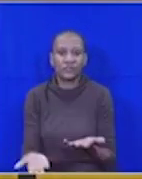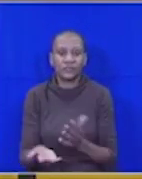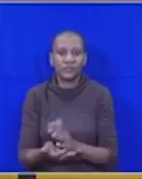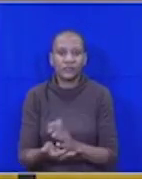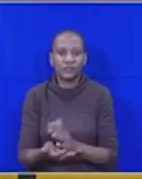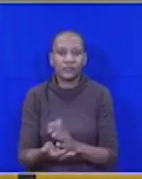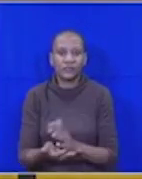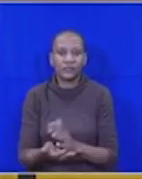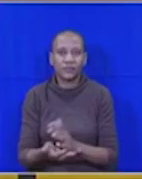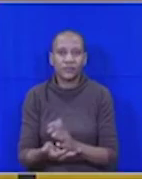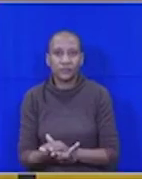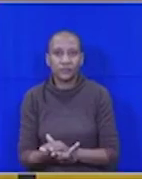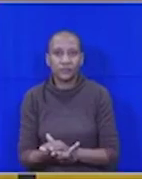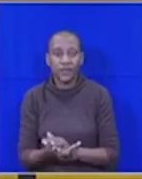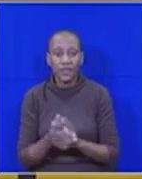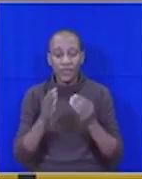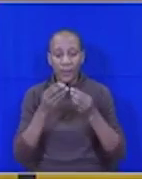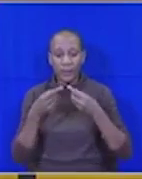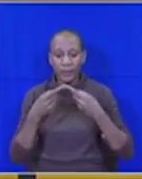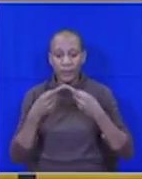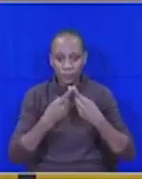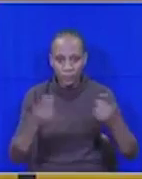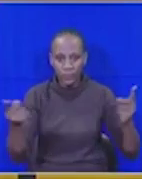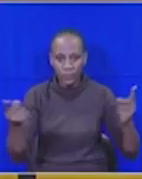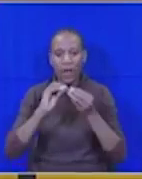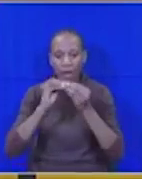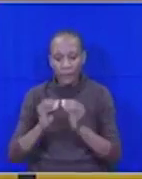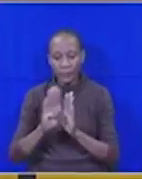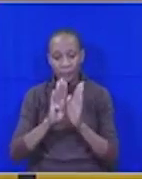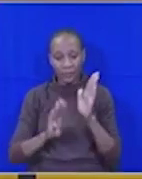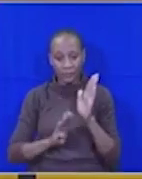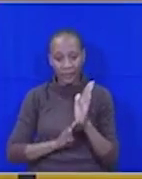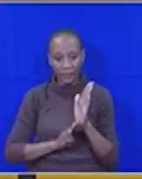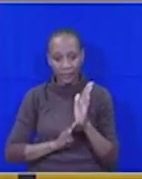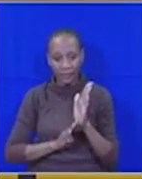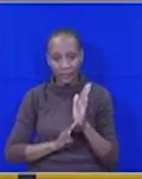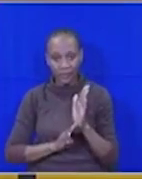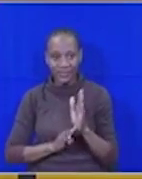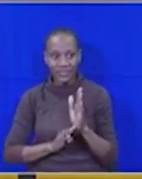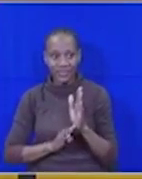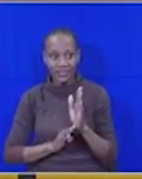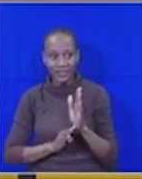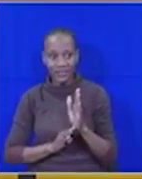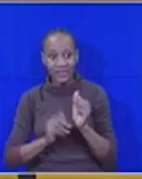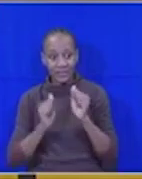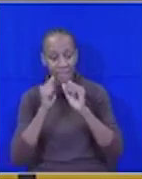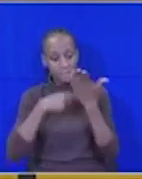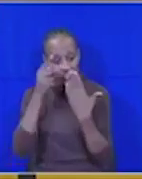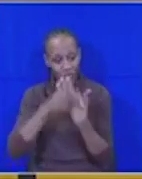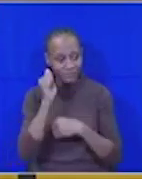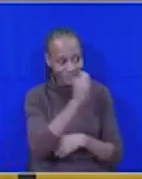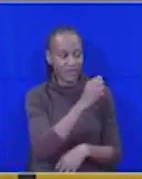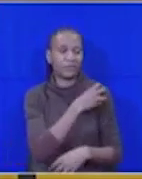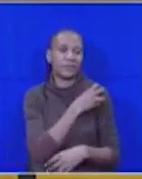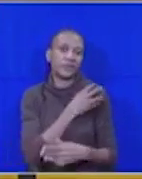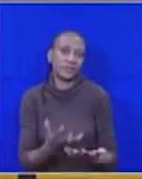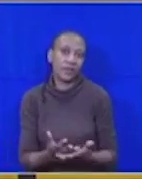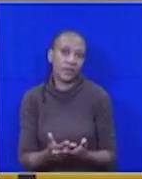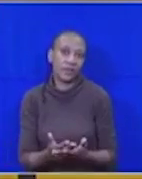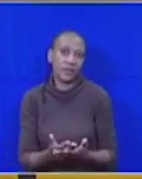The Broadcasting Amendment Bill is another draft law in this minister's total control project. The bill will